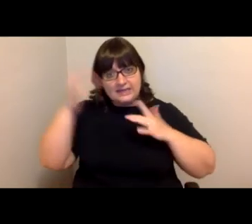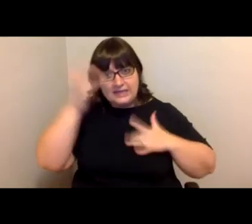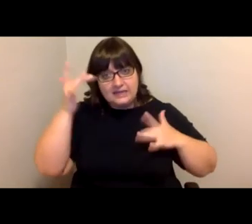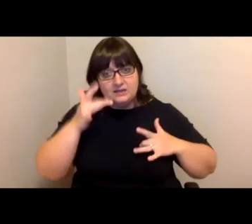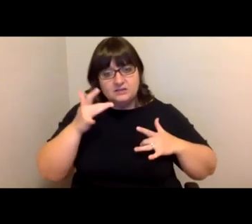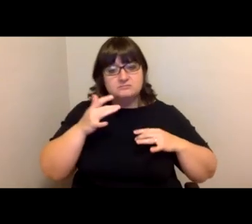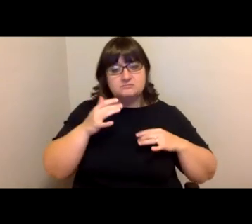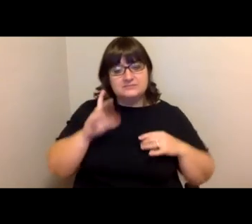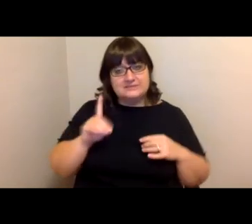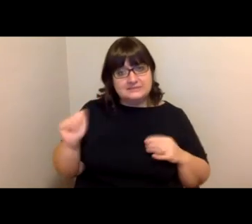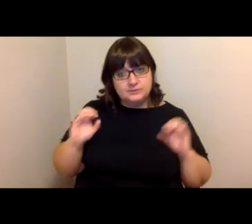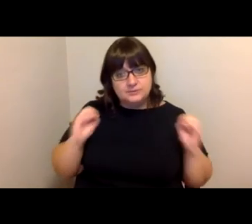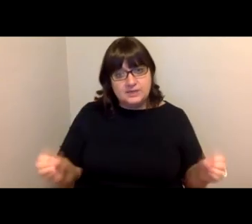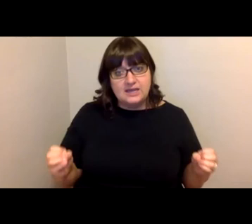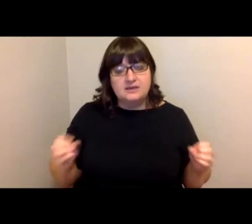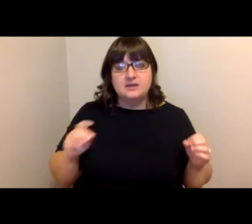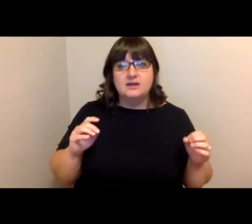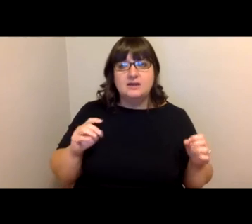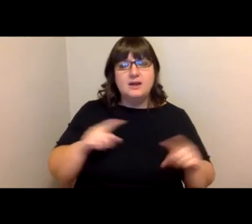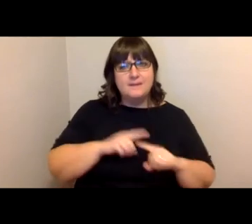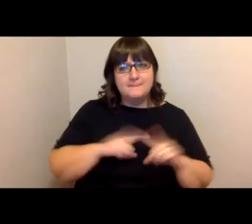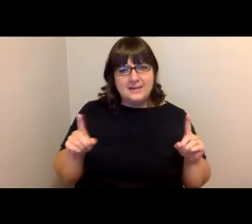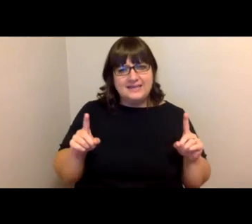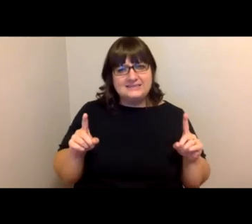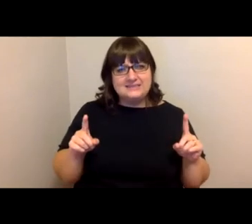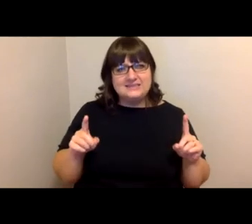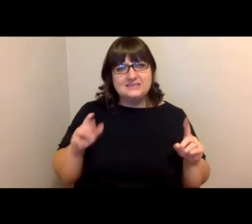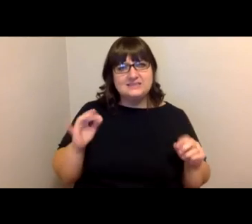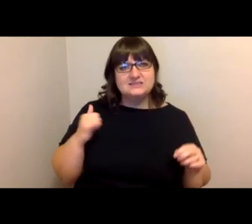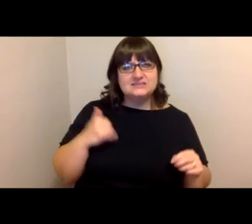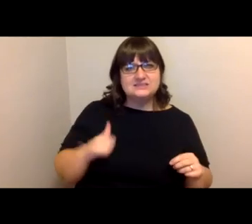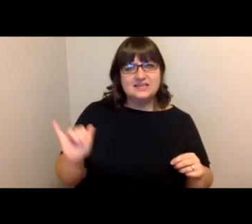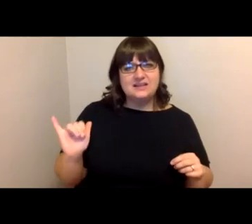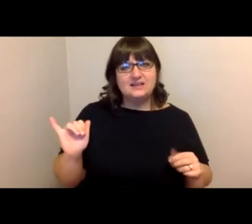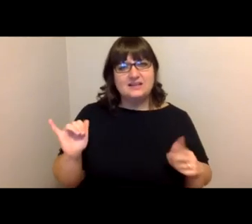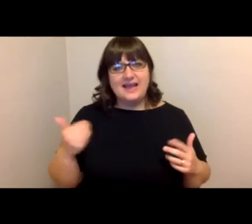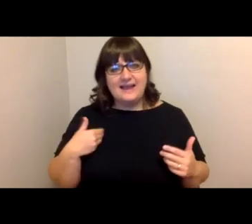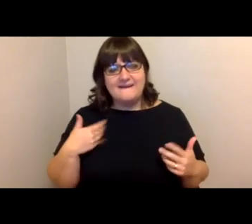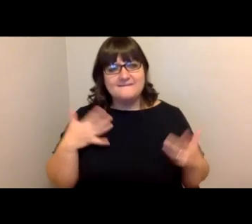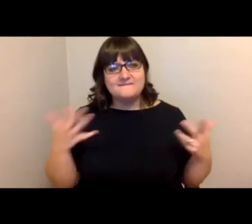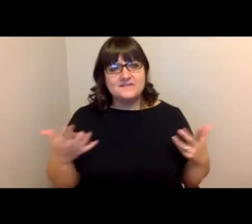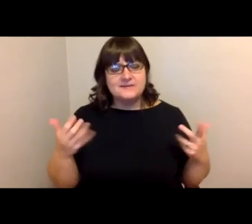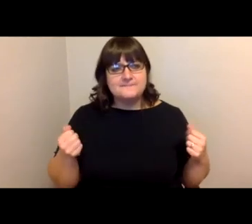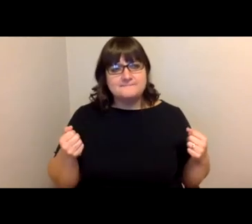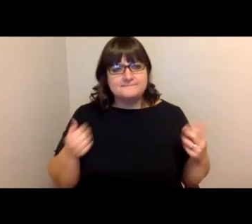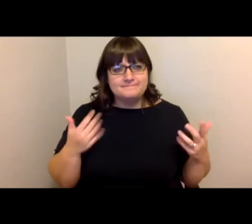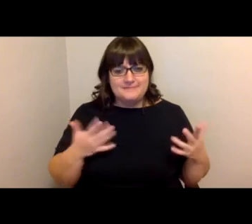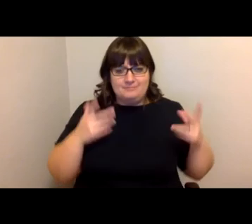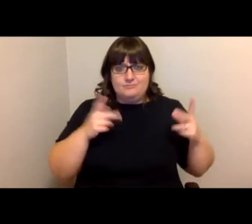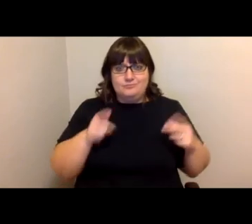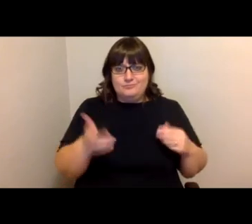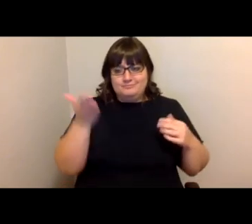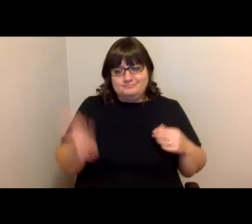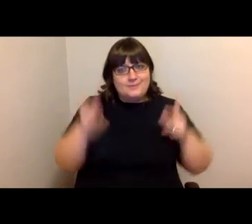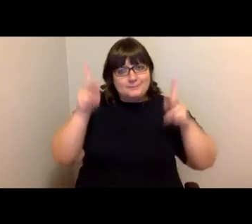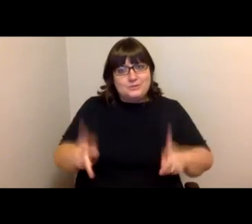all the different ways that we can be complex, but there are still ways that as a person in this world, there are ways that you find a